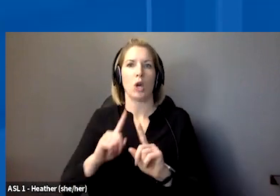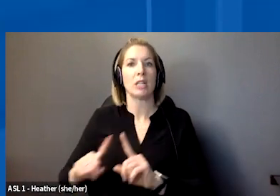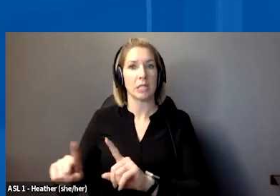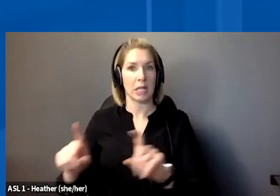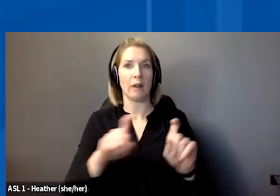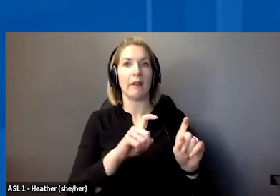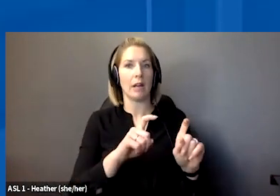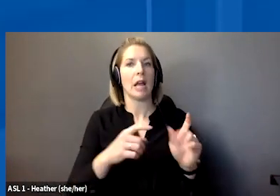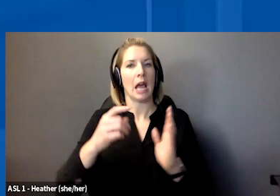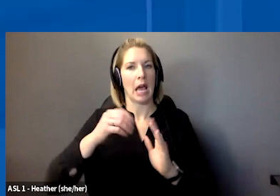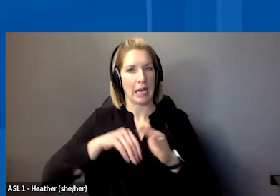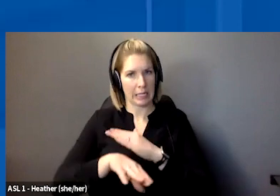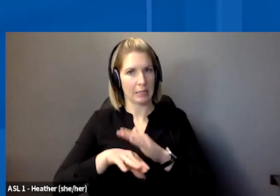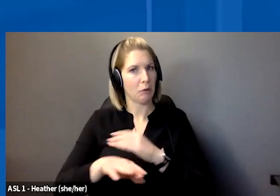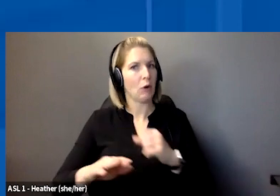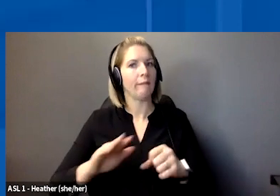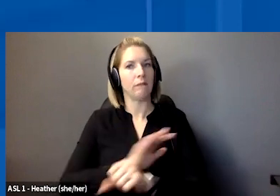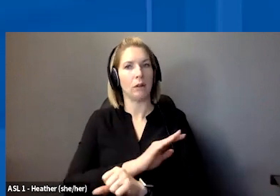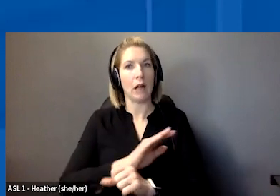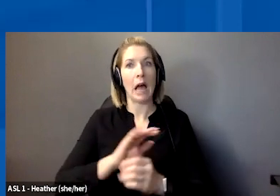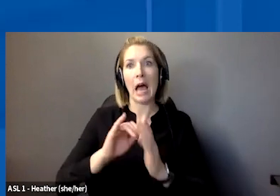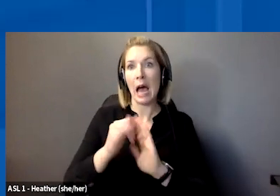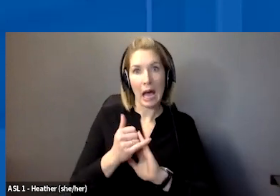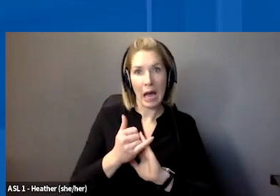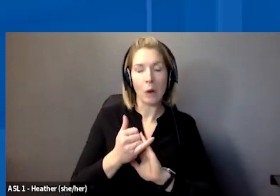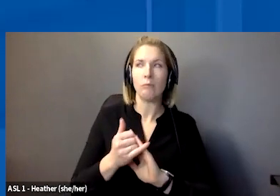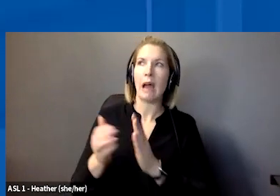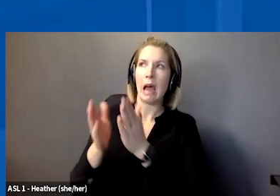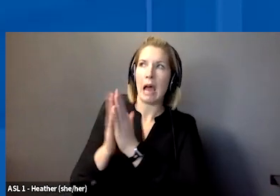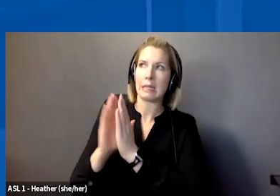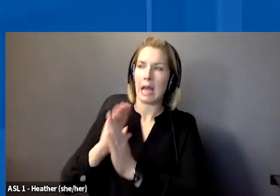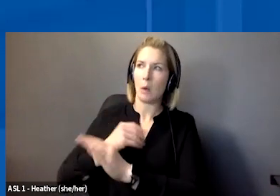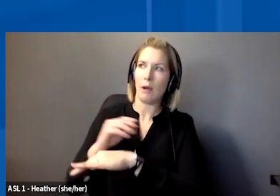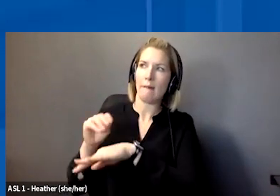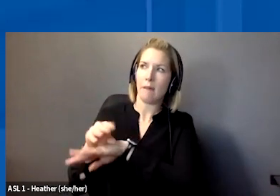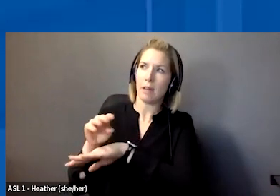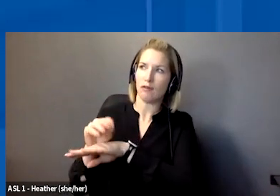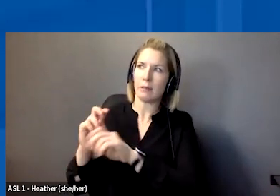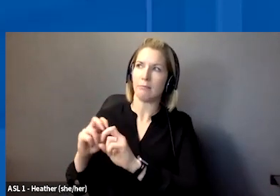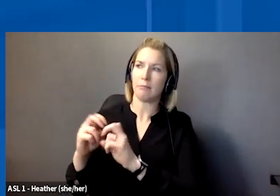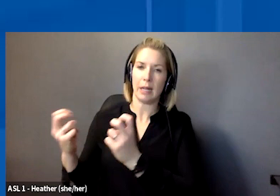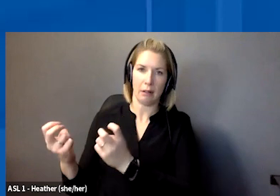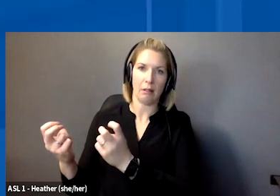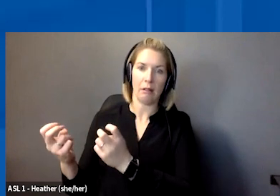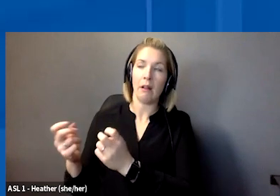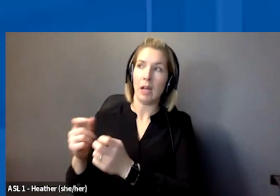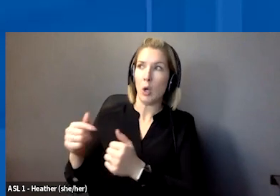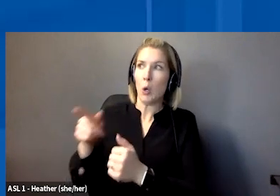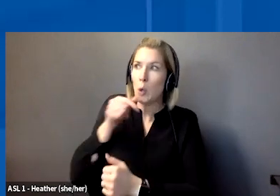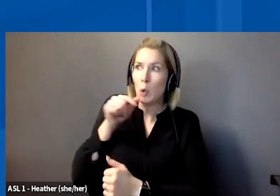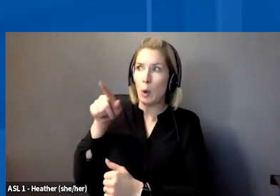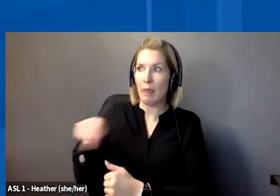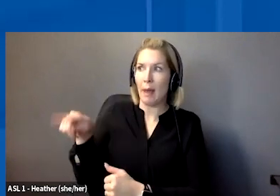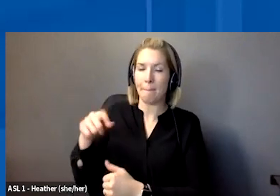accessible. So we received guidance from our advisory panel, which consists of young adults with disabilities, to ensure